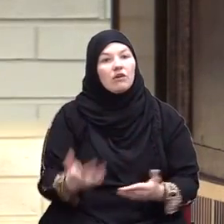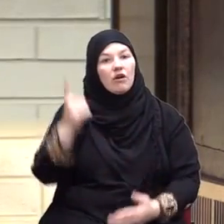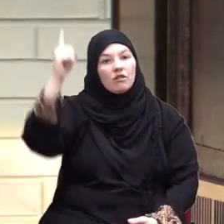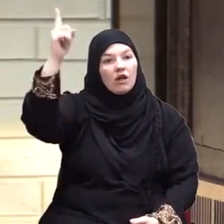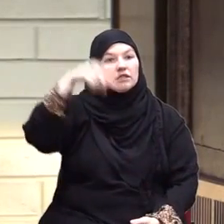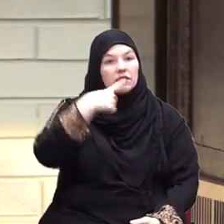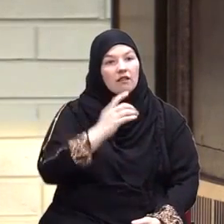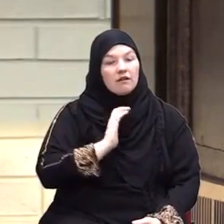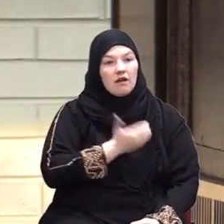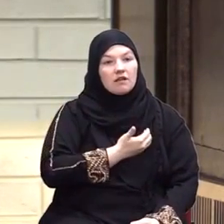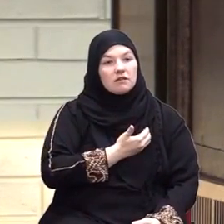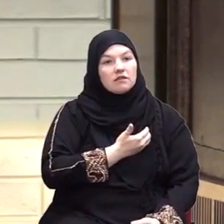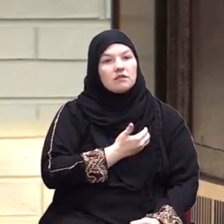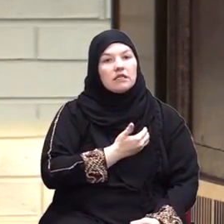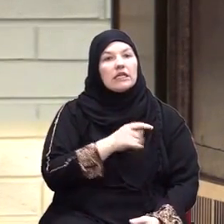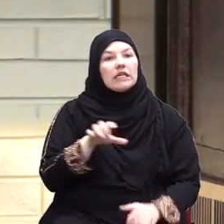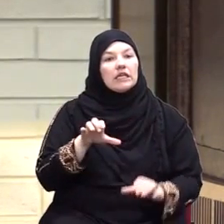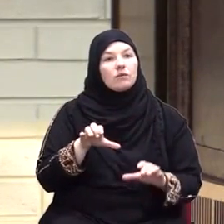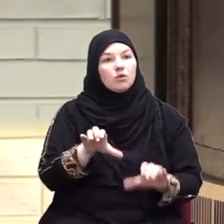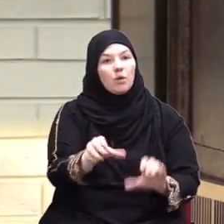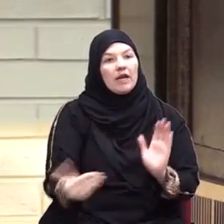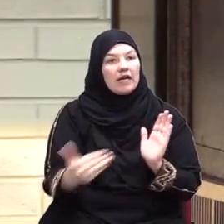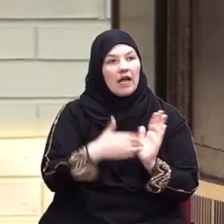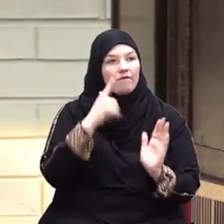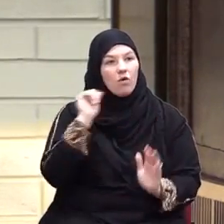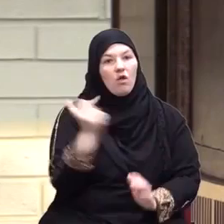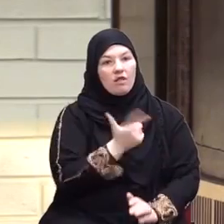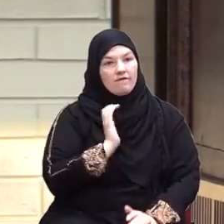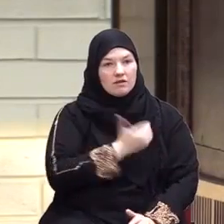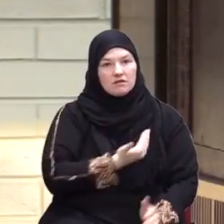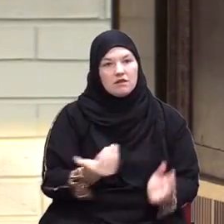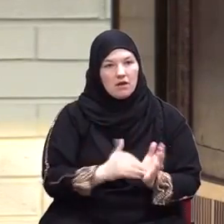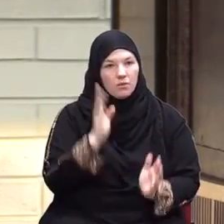Here Allah is telling us he has done it twice for all of us.